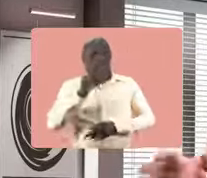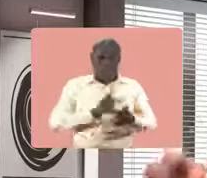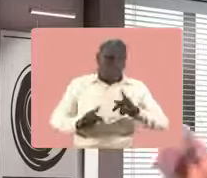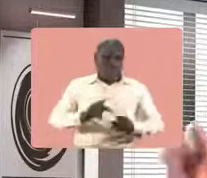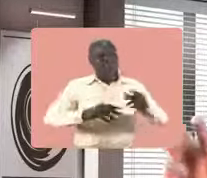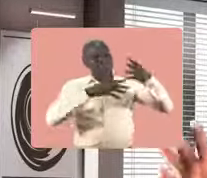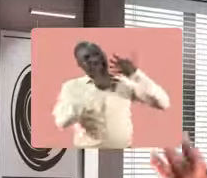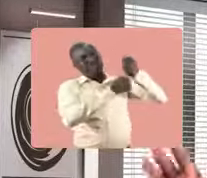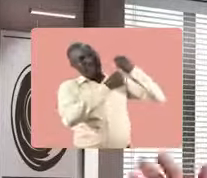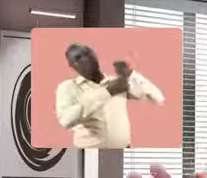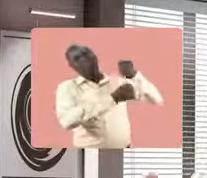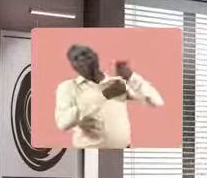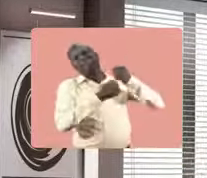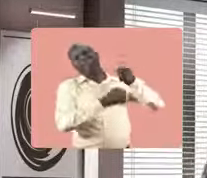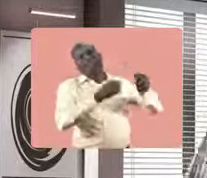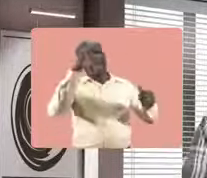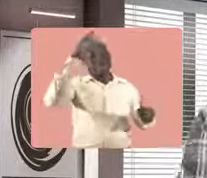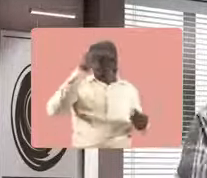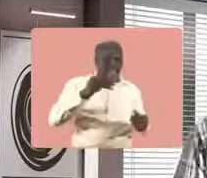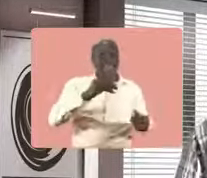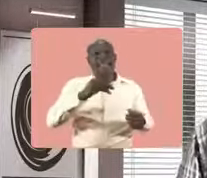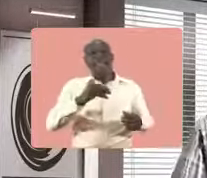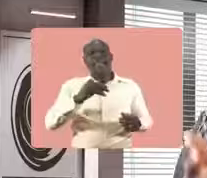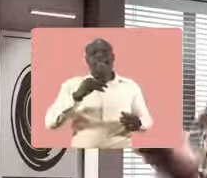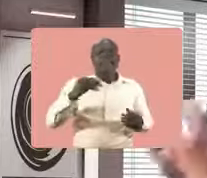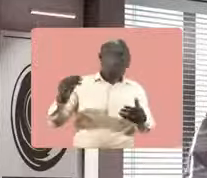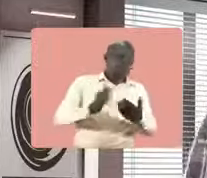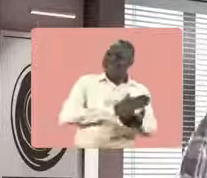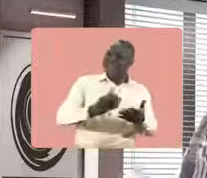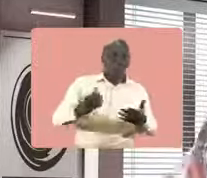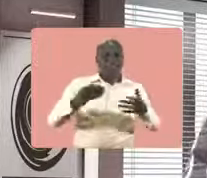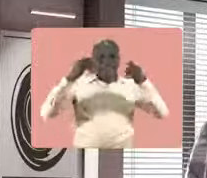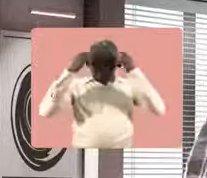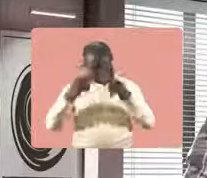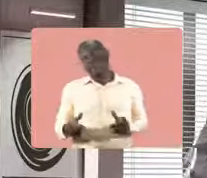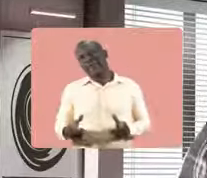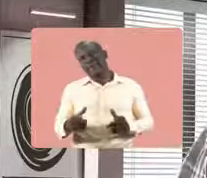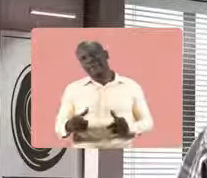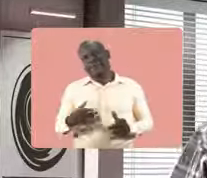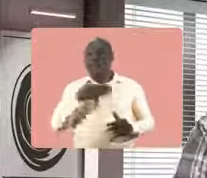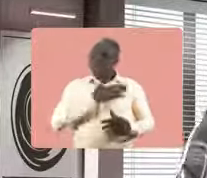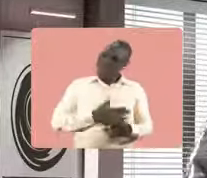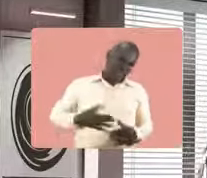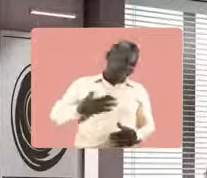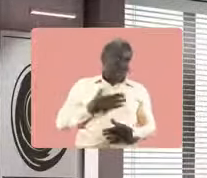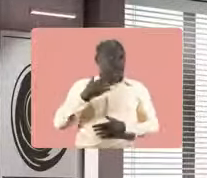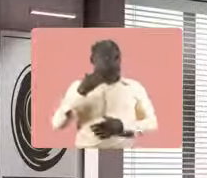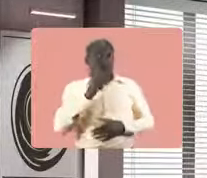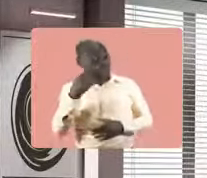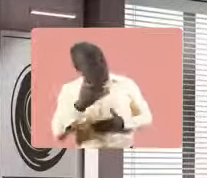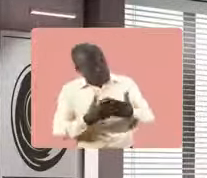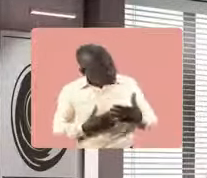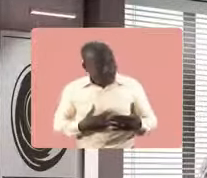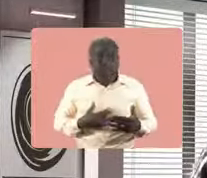tumi trust nipa sa na ndis ni MPP omo mankoy e mankoy e mankoy eti wu hu sa de bia